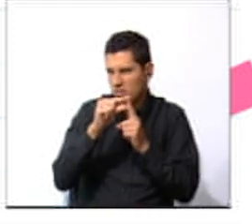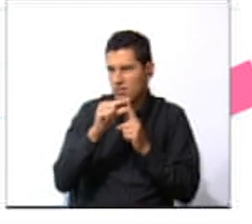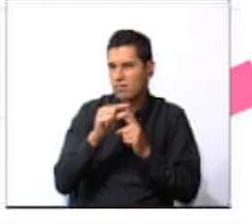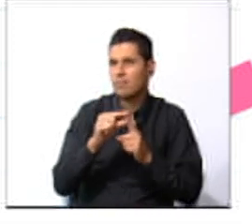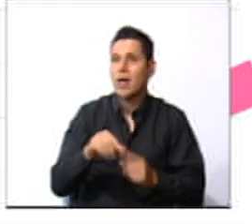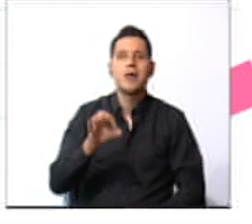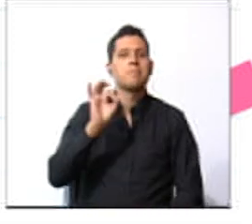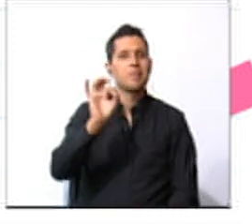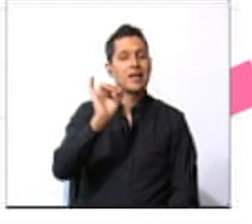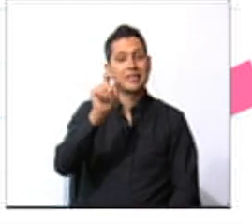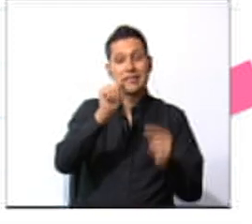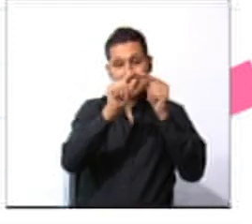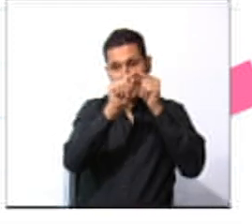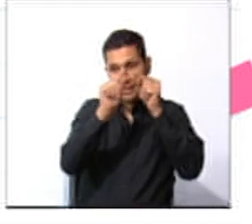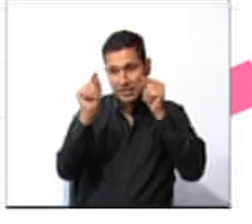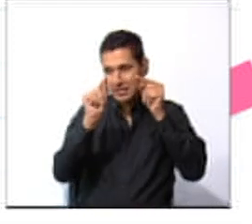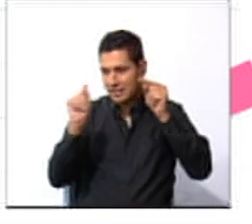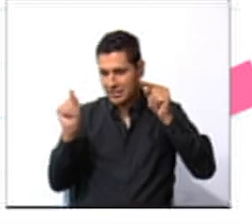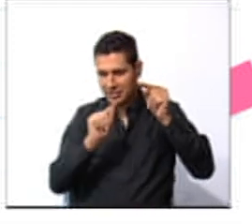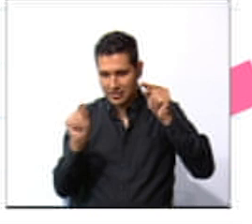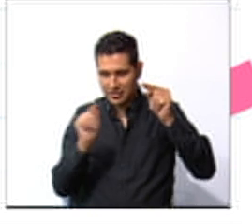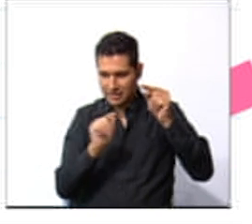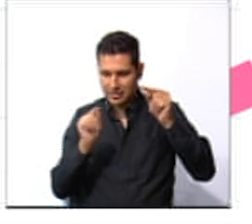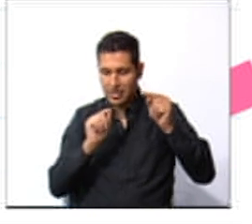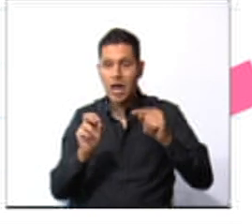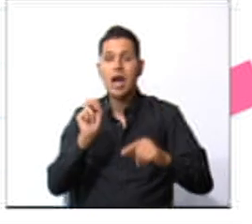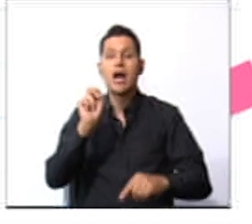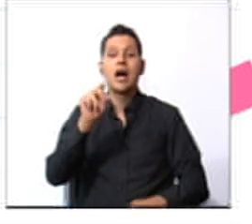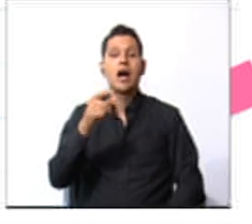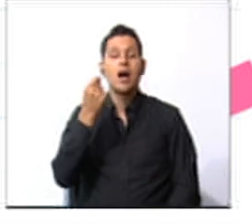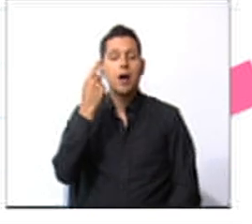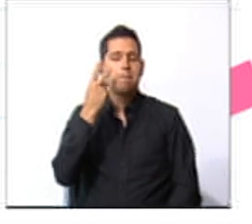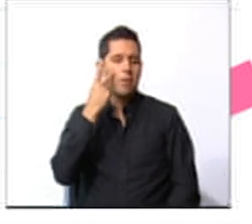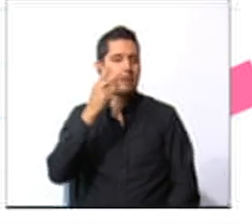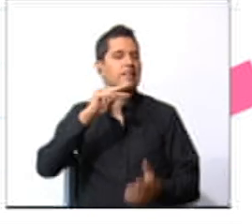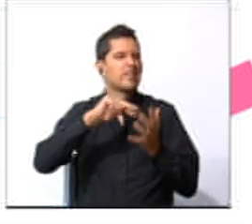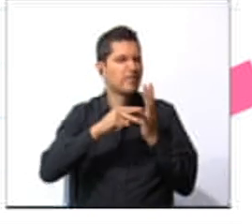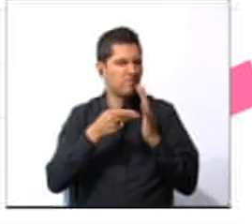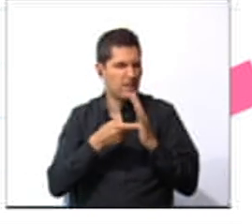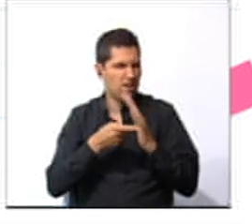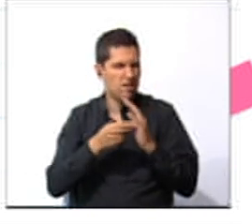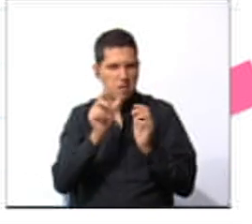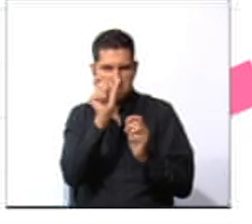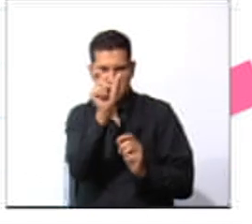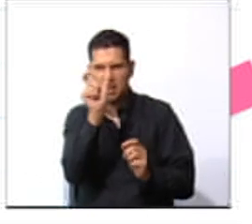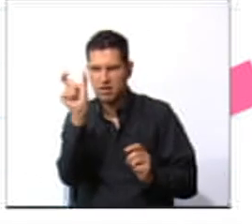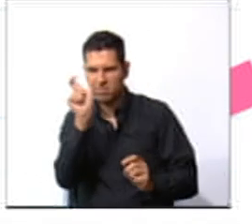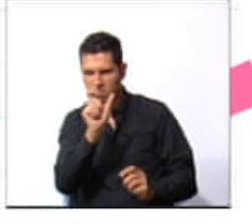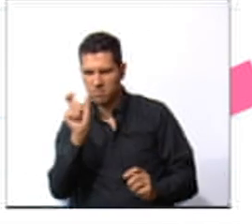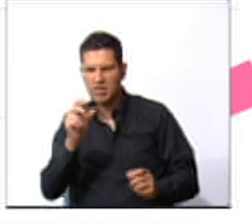Very good, Andrés. Now, let's see the meaning. Vamos a ver el significado.